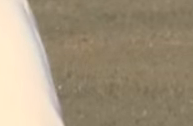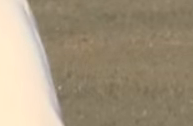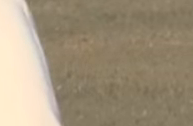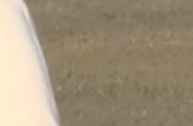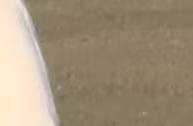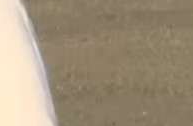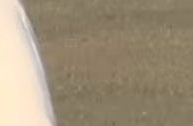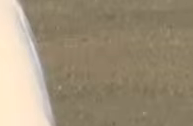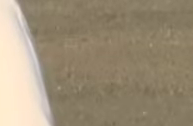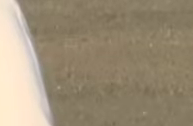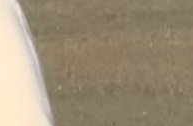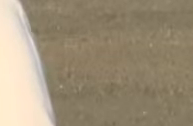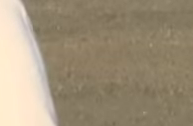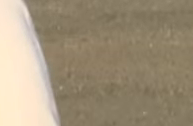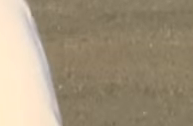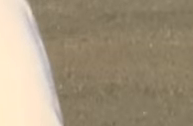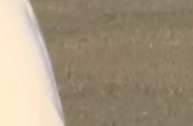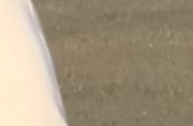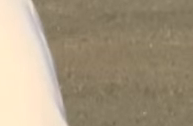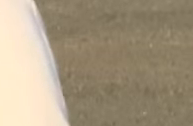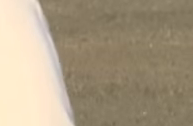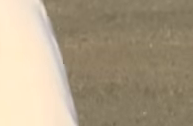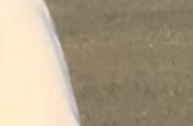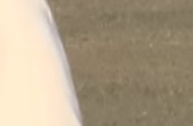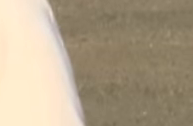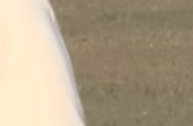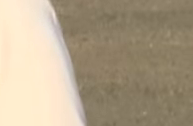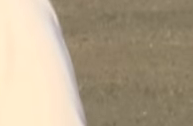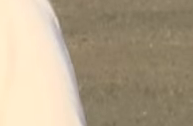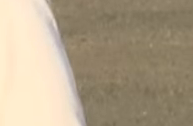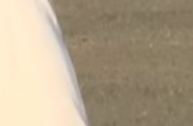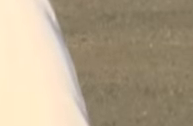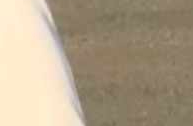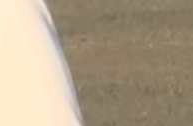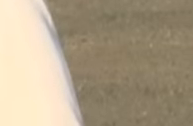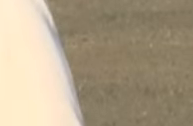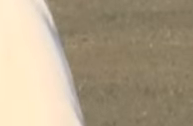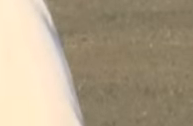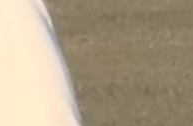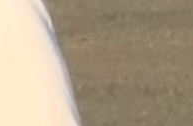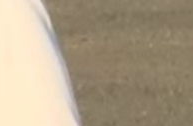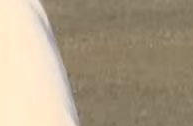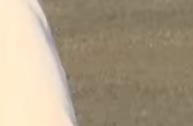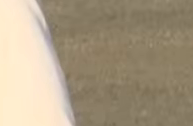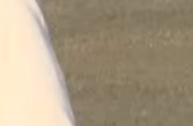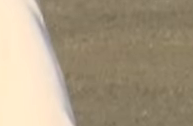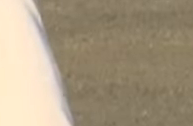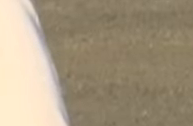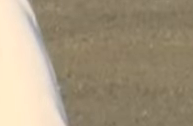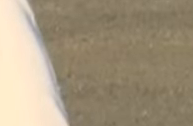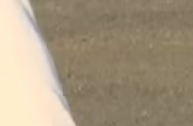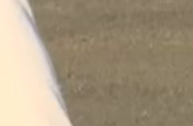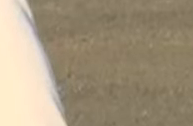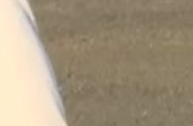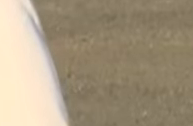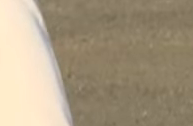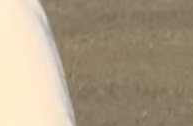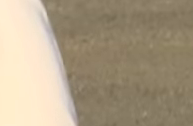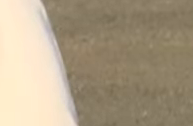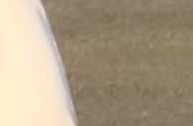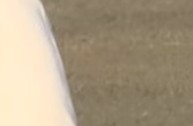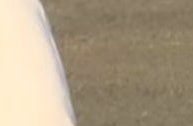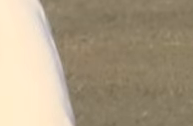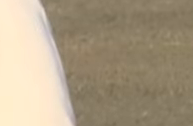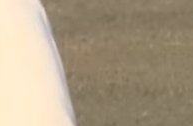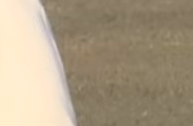people. We call ourselves butterfly people because of the many beautiful colors that people wear and the beadwork that they put